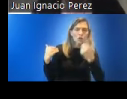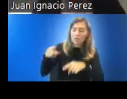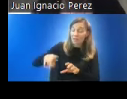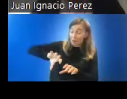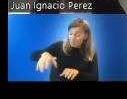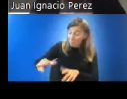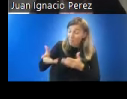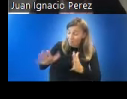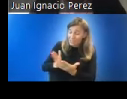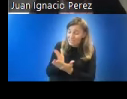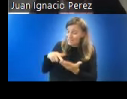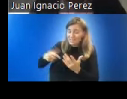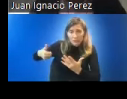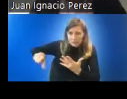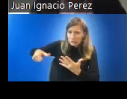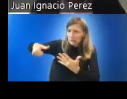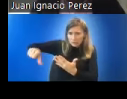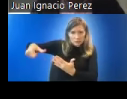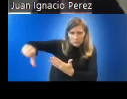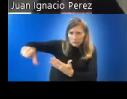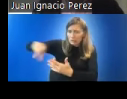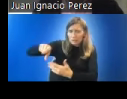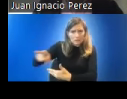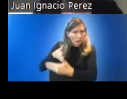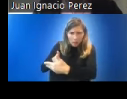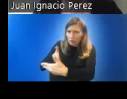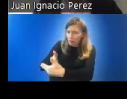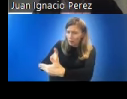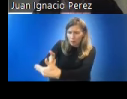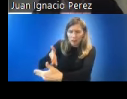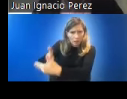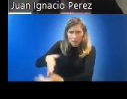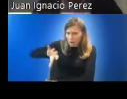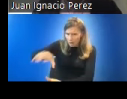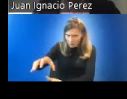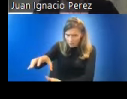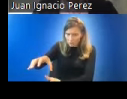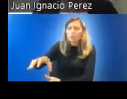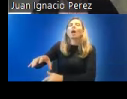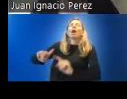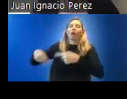problem at the judiciary of the country that we might be talking about.